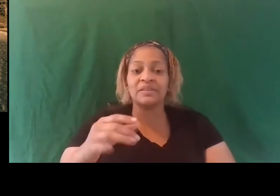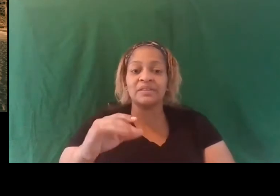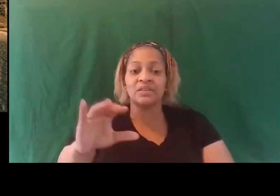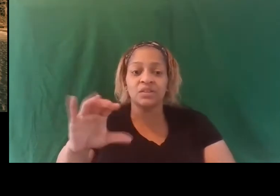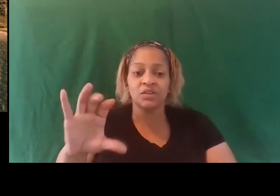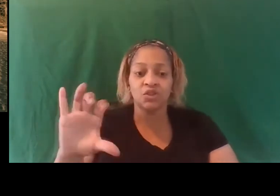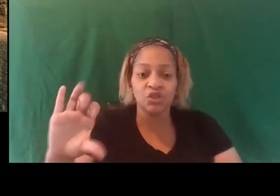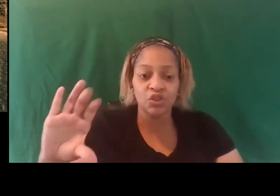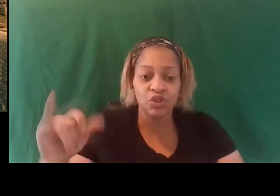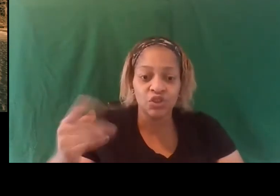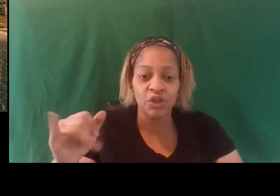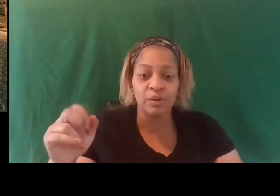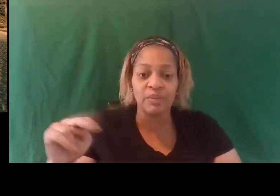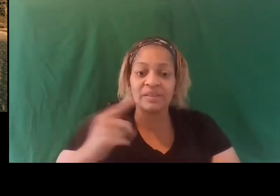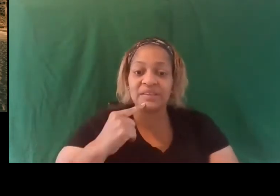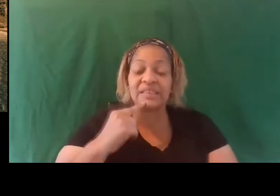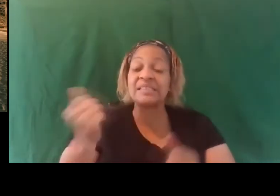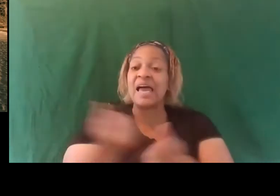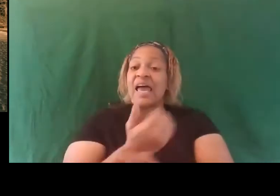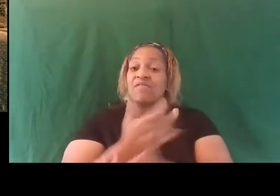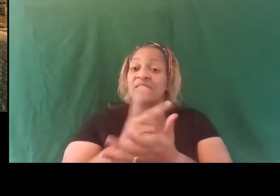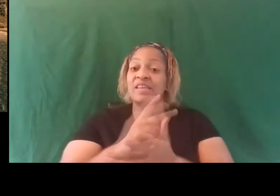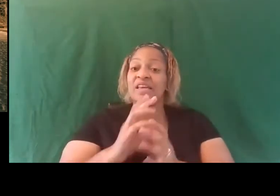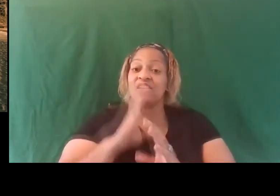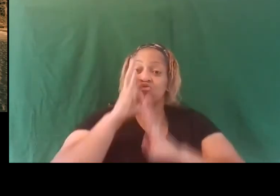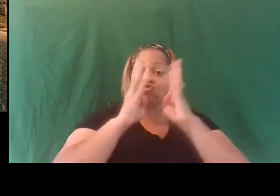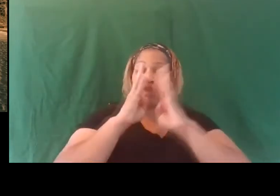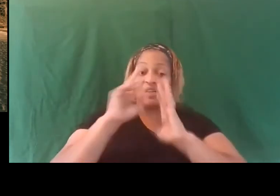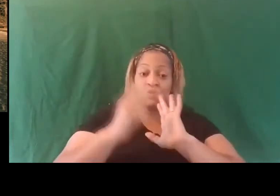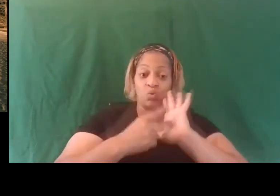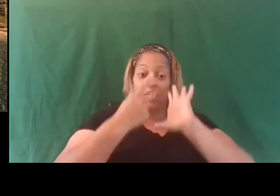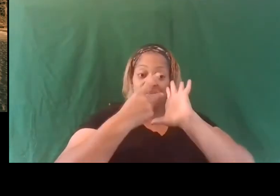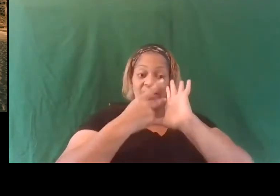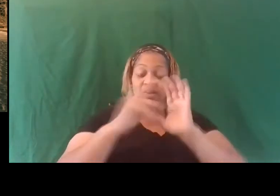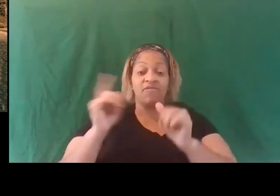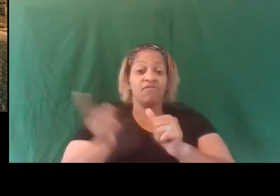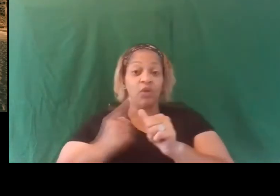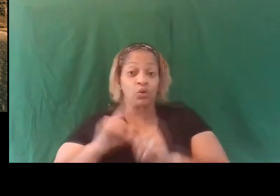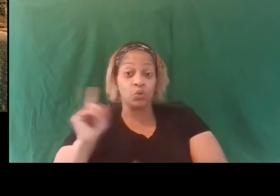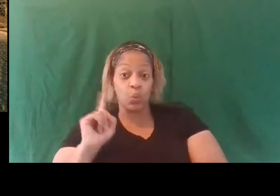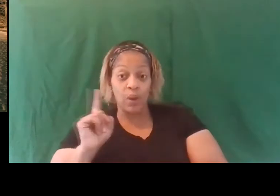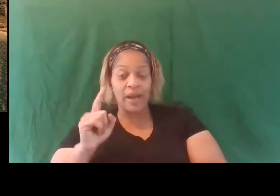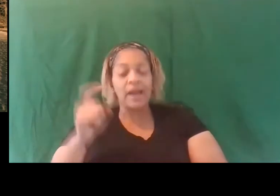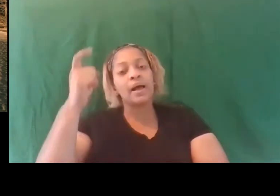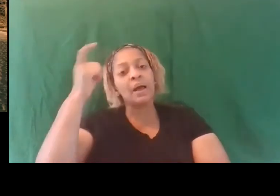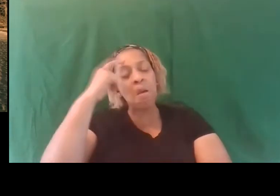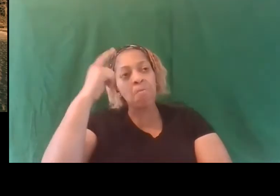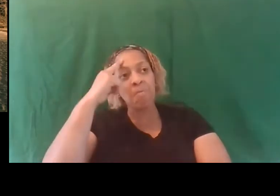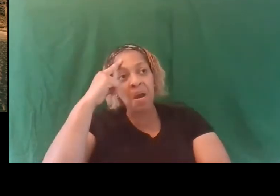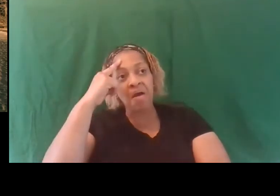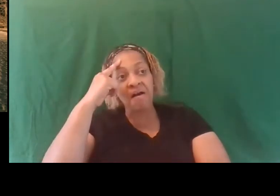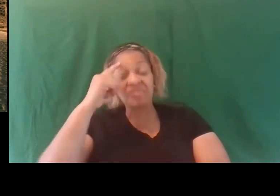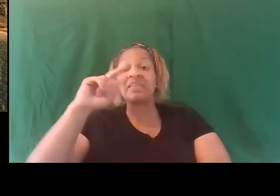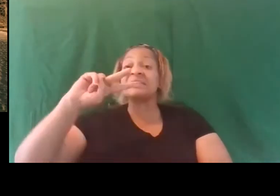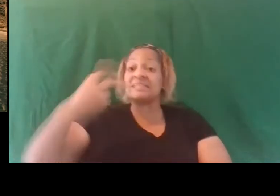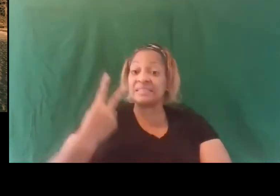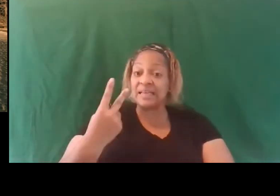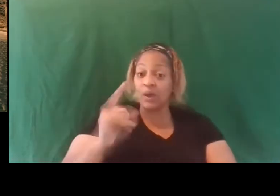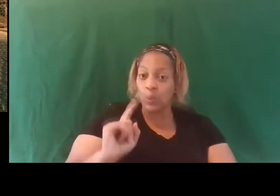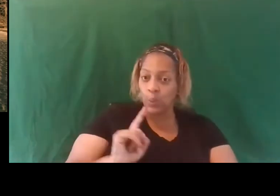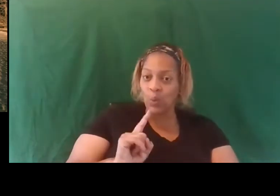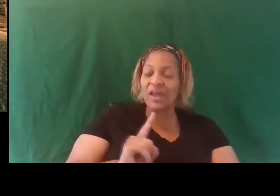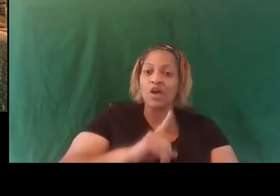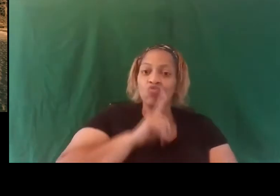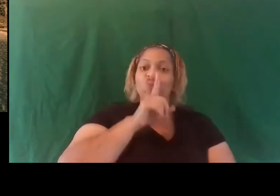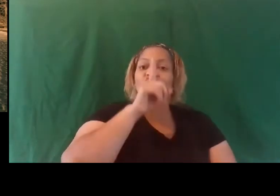twice, first in the mind and then in reality. Now we understand that there is only one